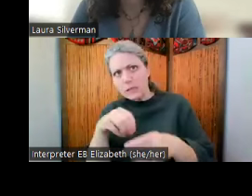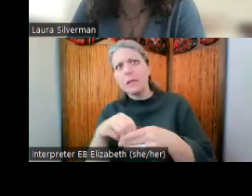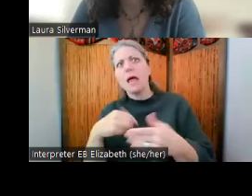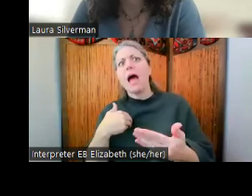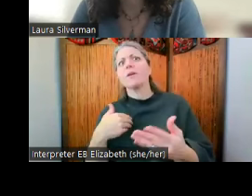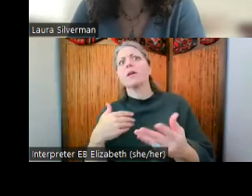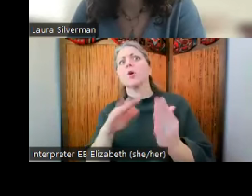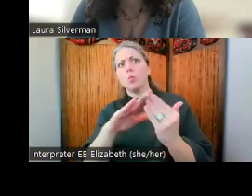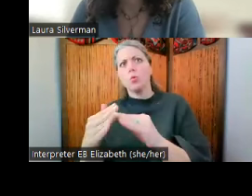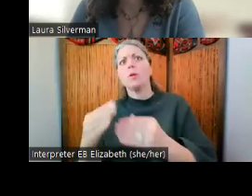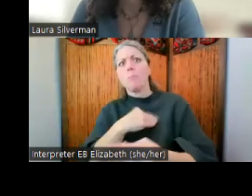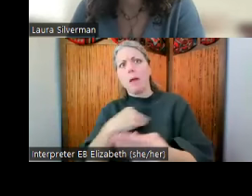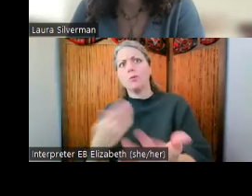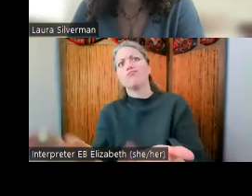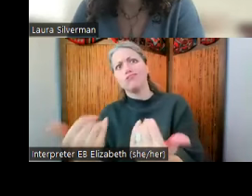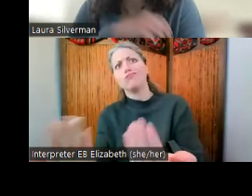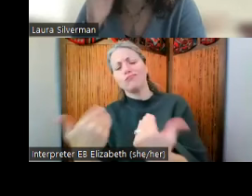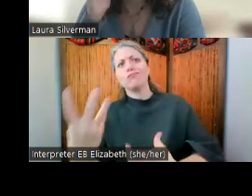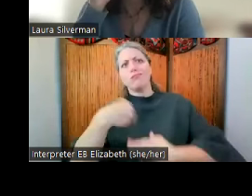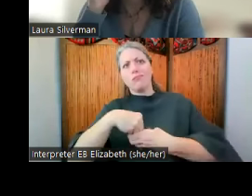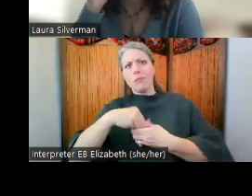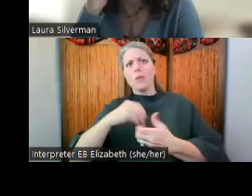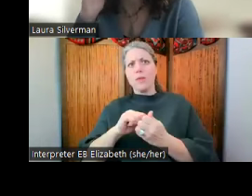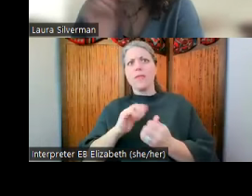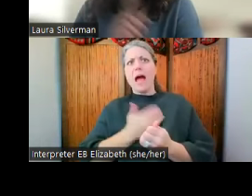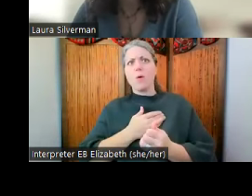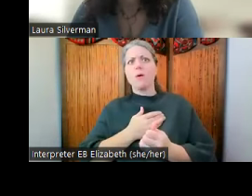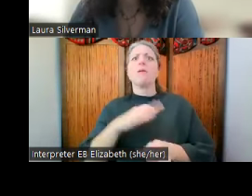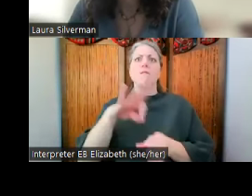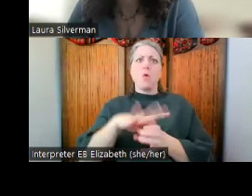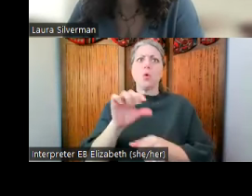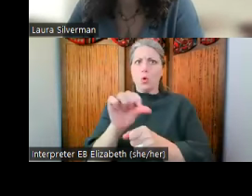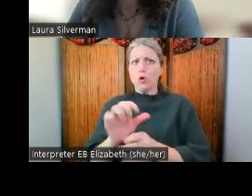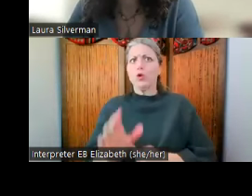our community participate as poll workers.